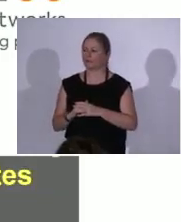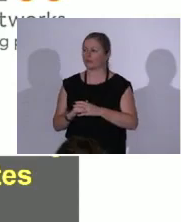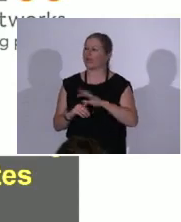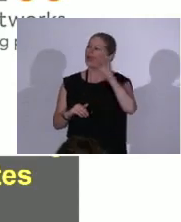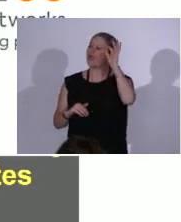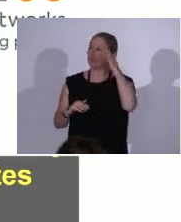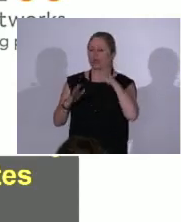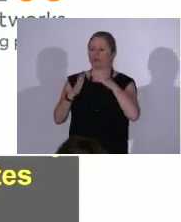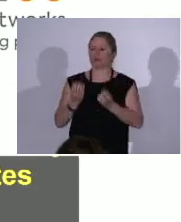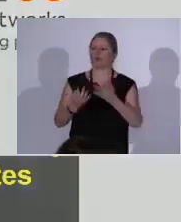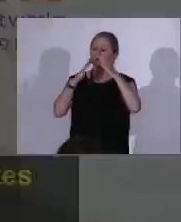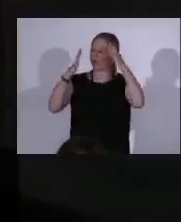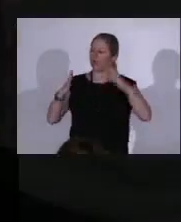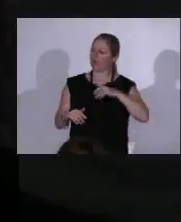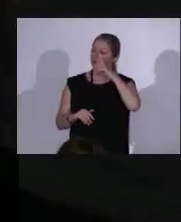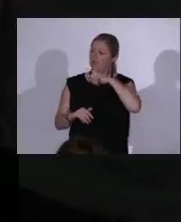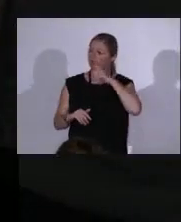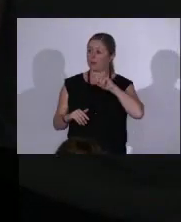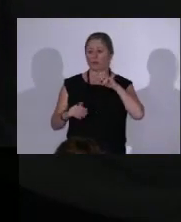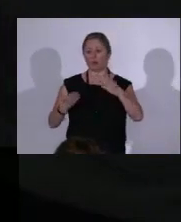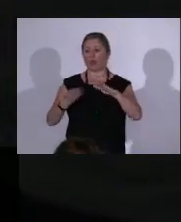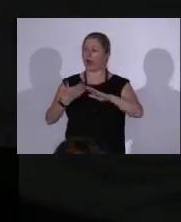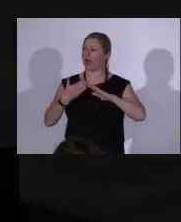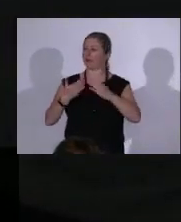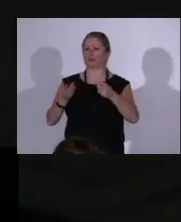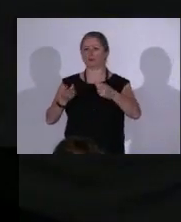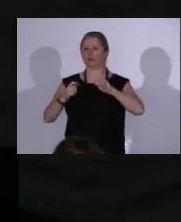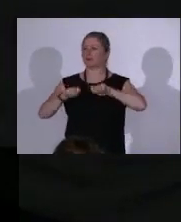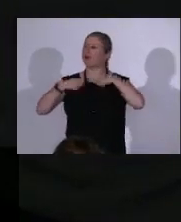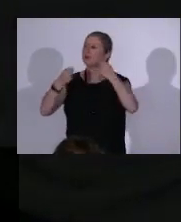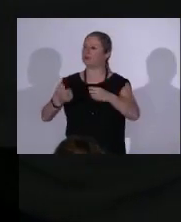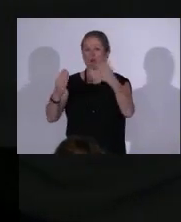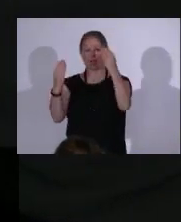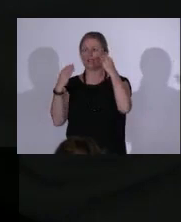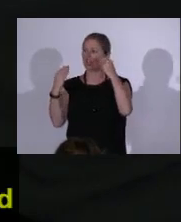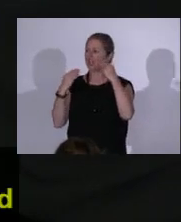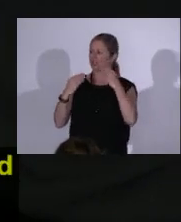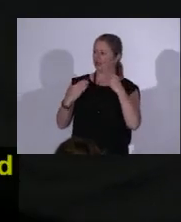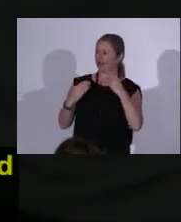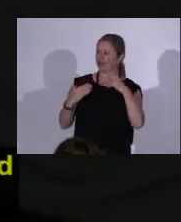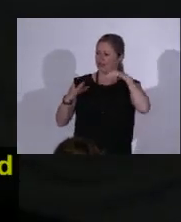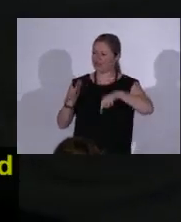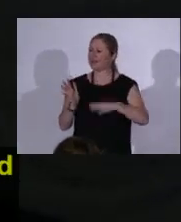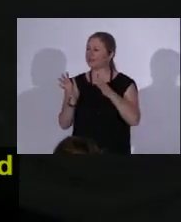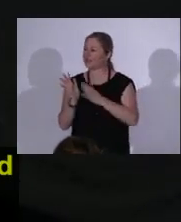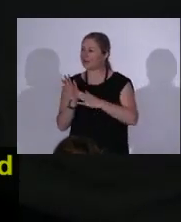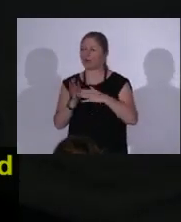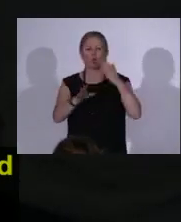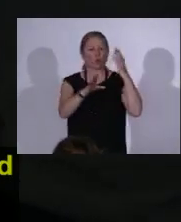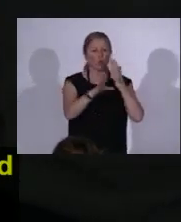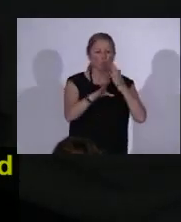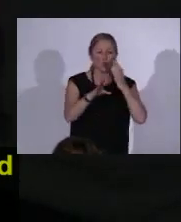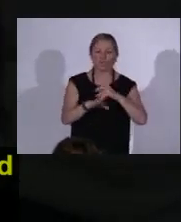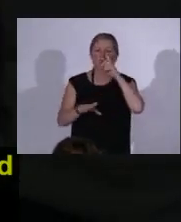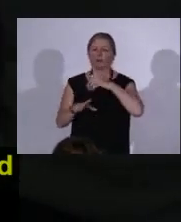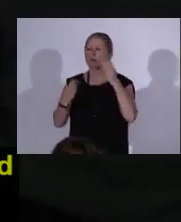also stepped up in terms of offering us education, and later this month we'll have them come out, both workers and people with lived